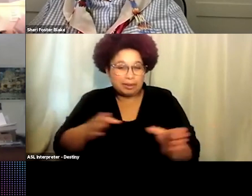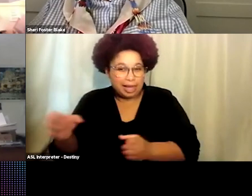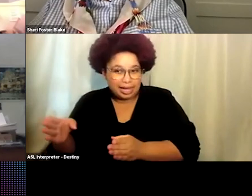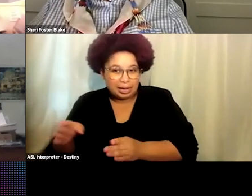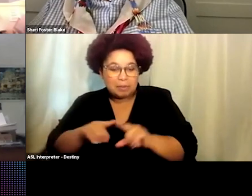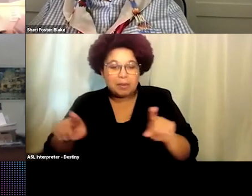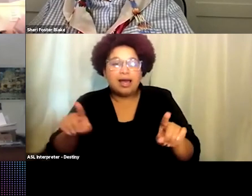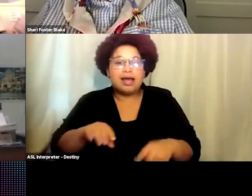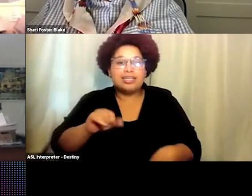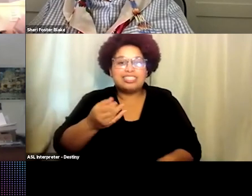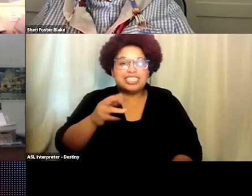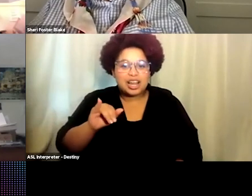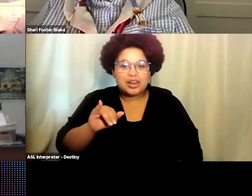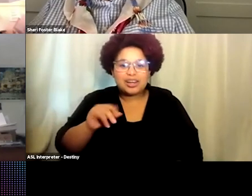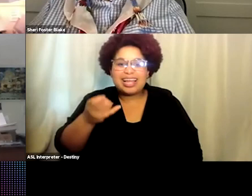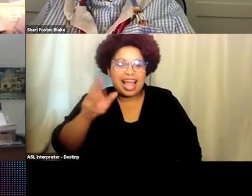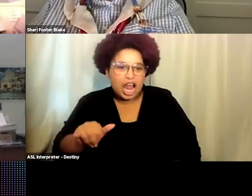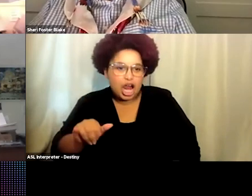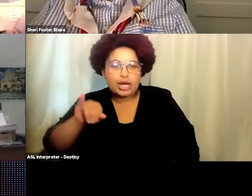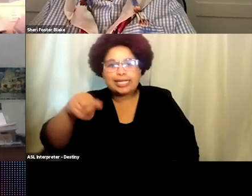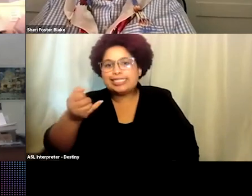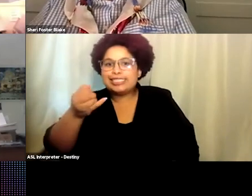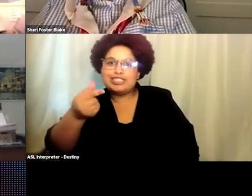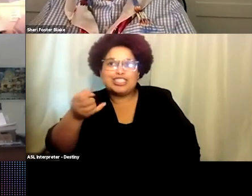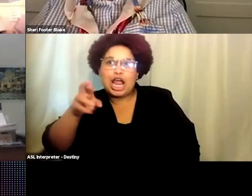but Sheri, Harry, and Geri rhyming. A